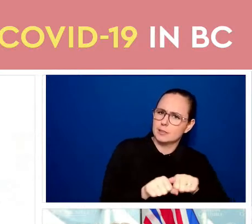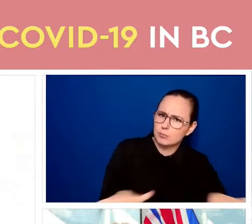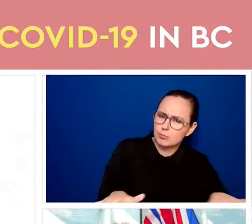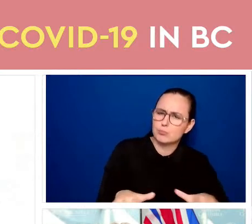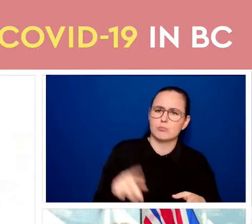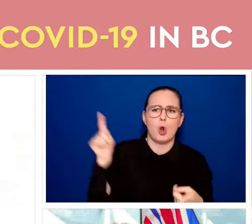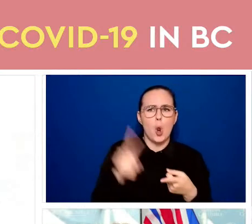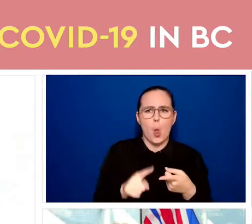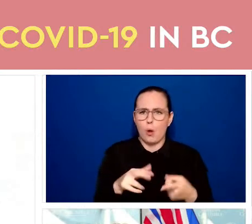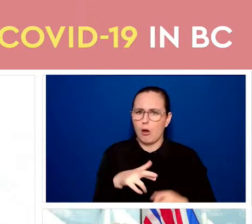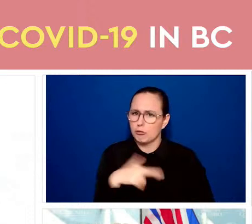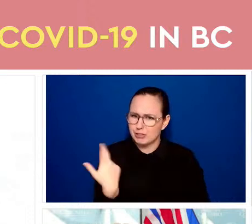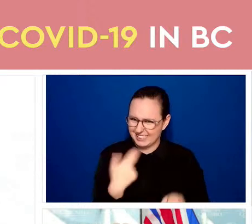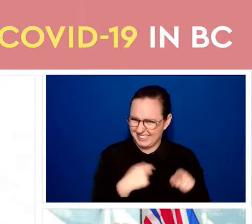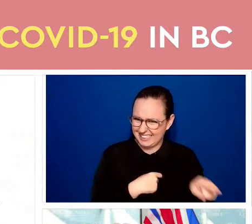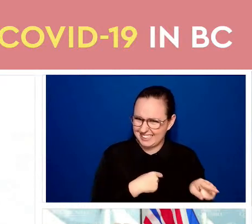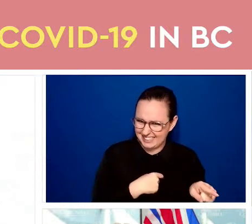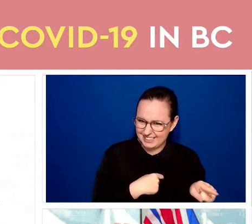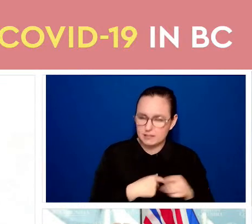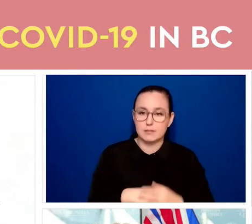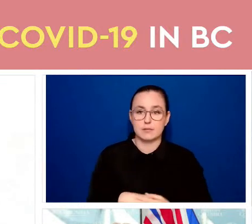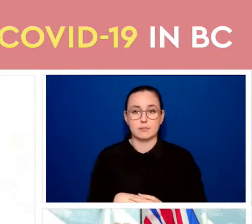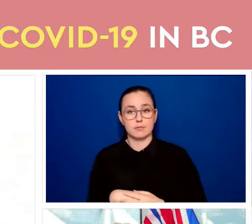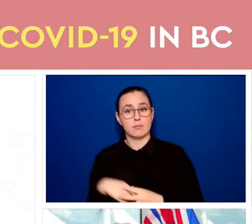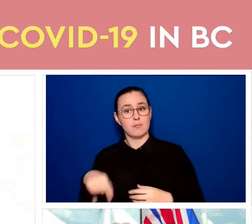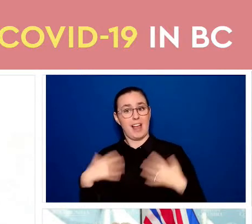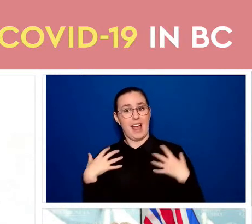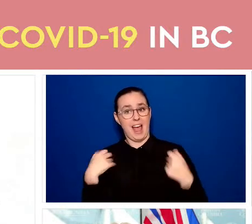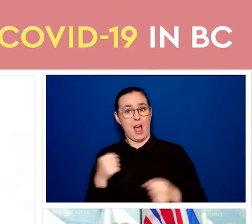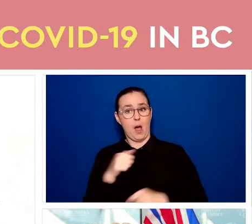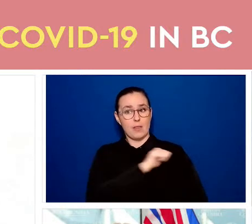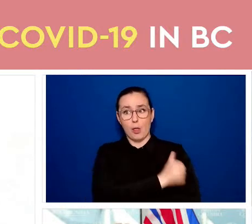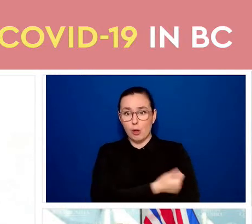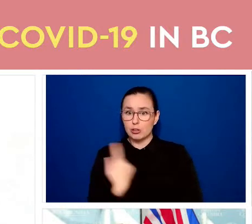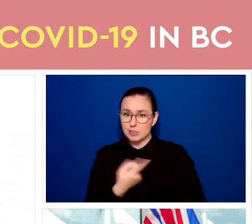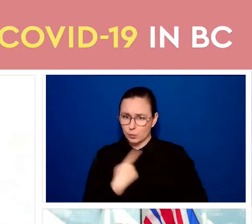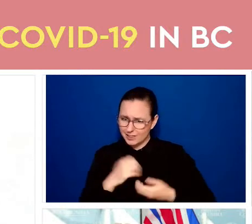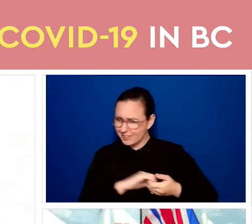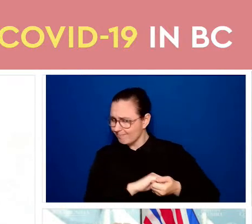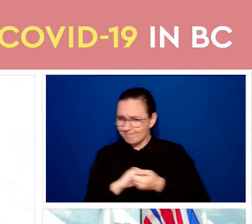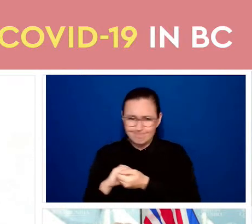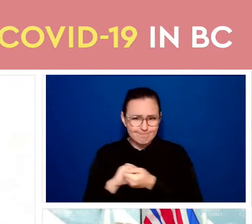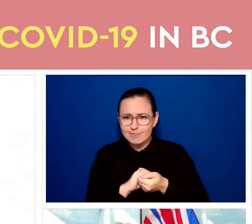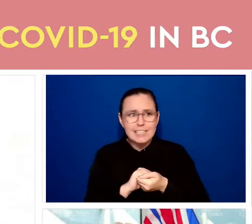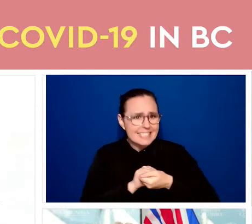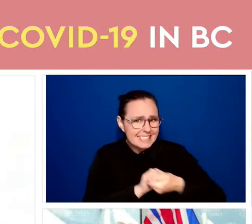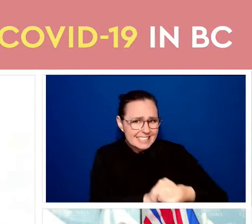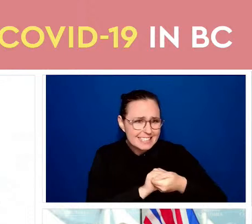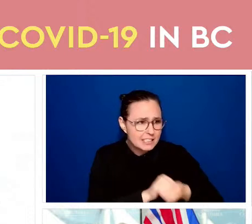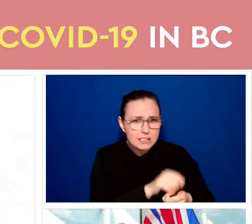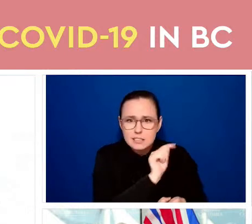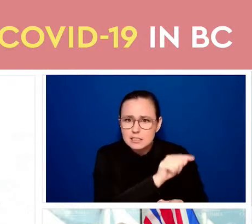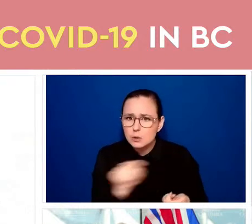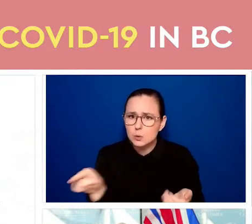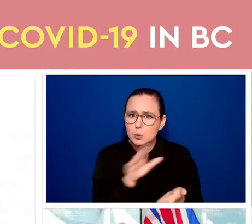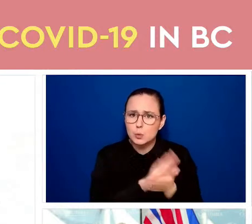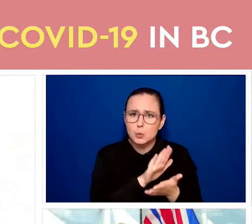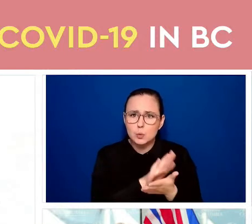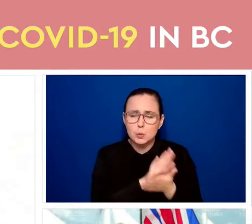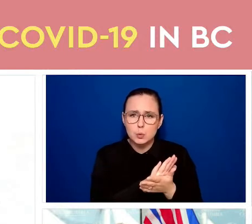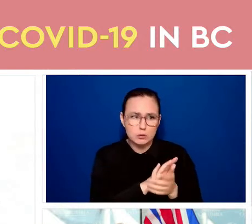our MHOs are working with the schools across the province to make sure that those are in place and that we're following